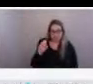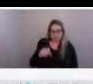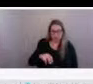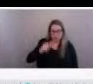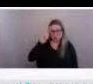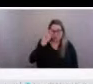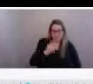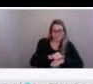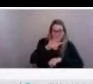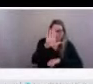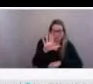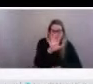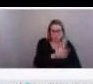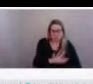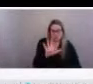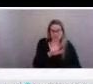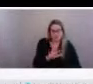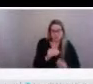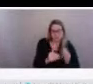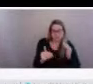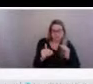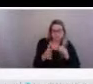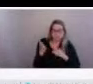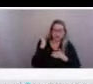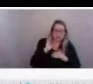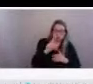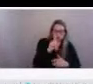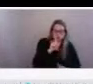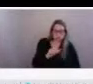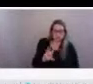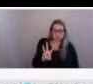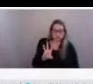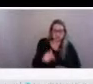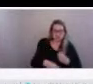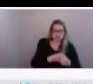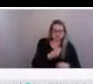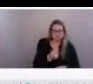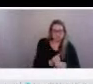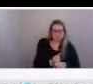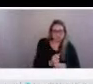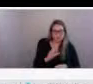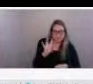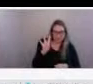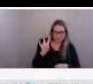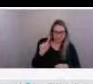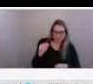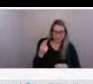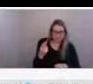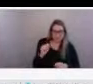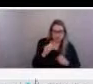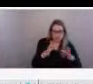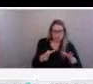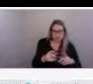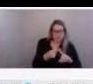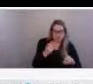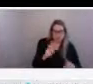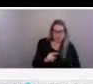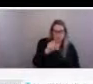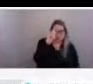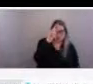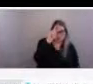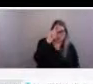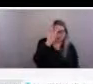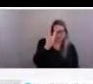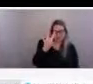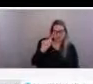mountain area and over the past 26 years i've lived up and down this 7th street corridor from northern and